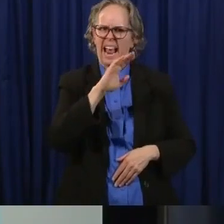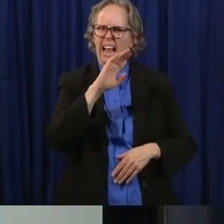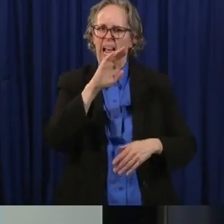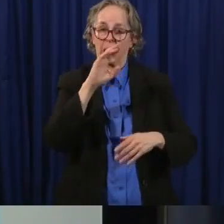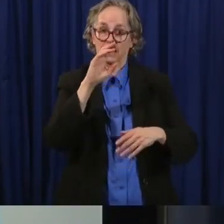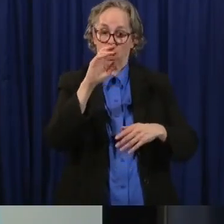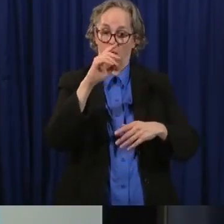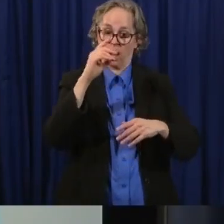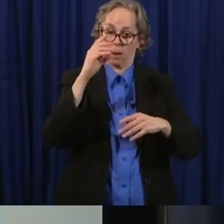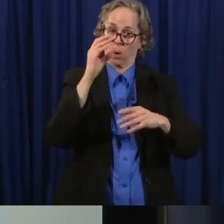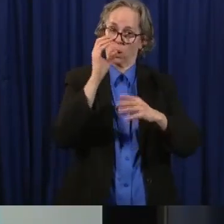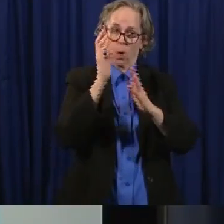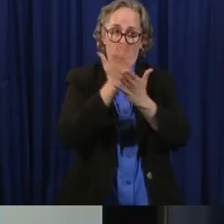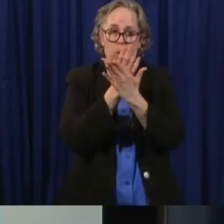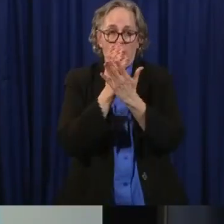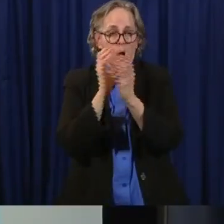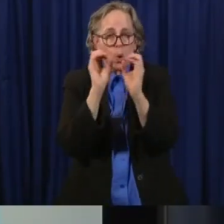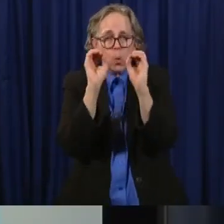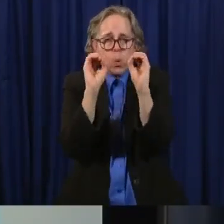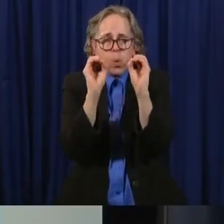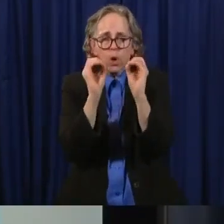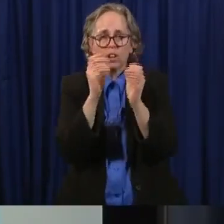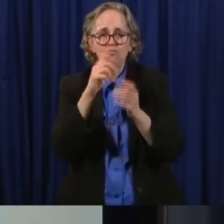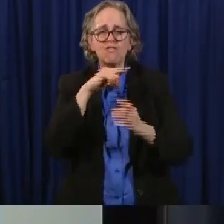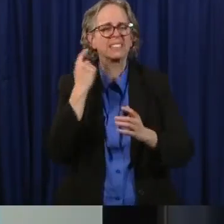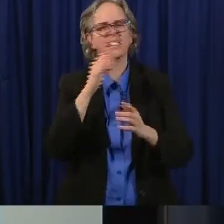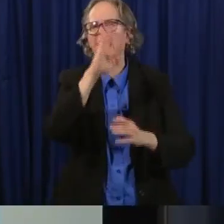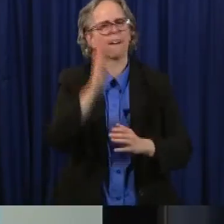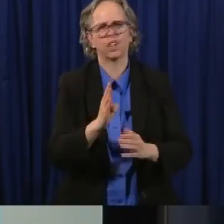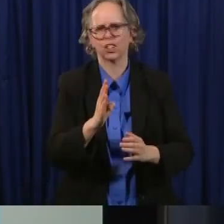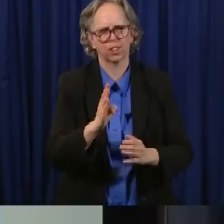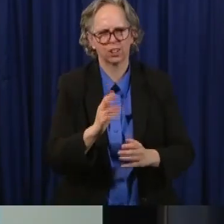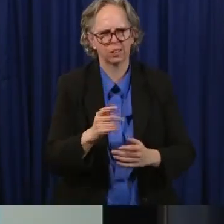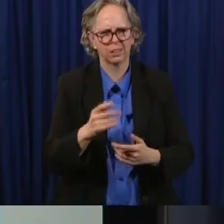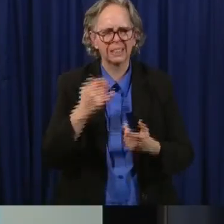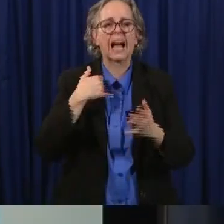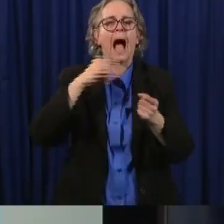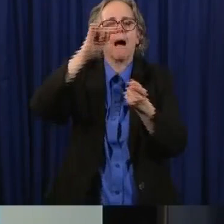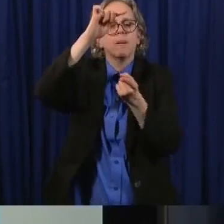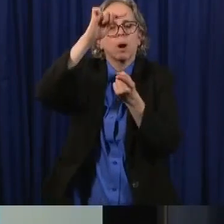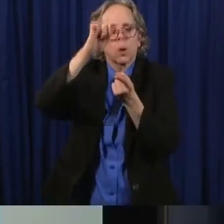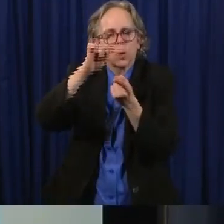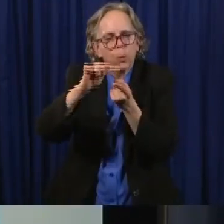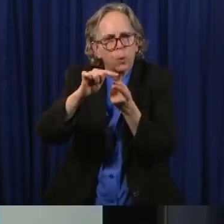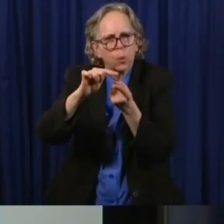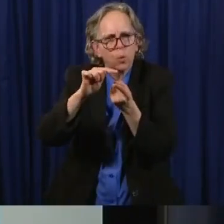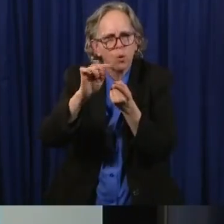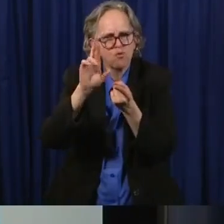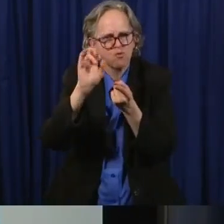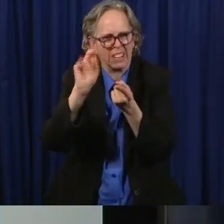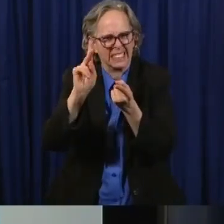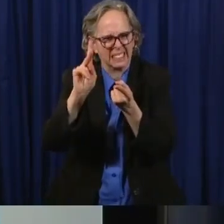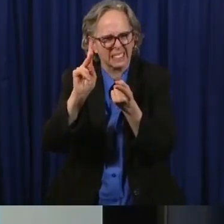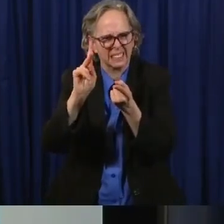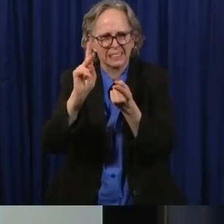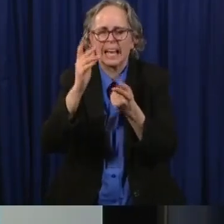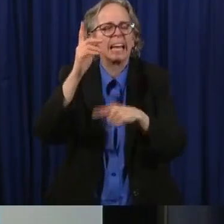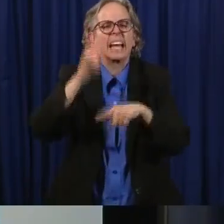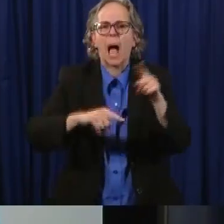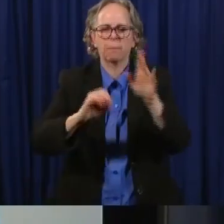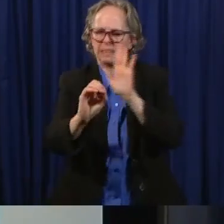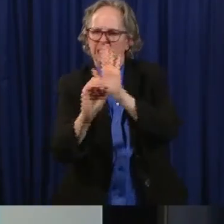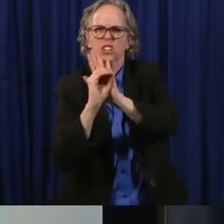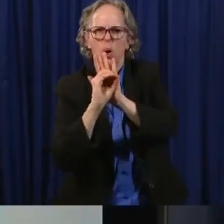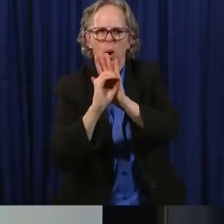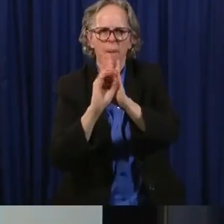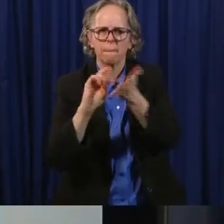You can have as low of a risk as possible, and you can get really, really close to it. But you can't actually zero out a